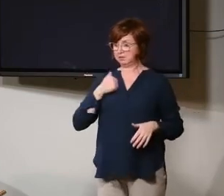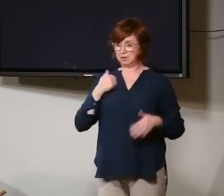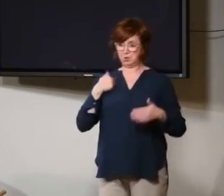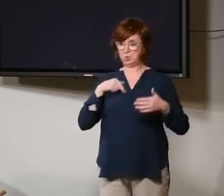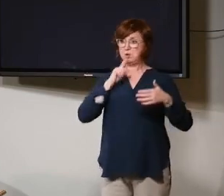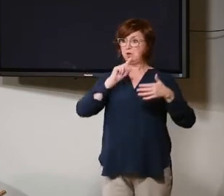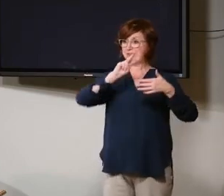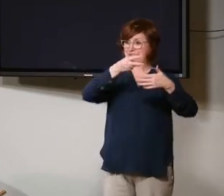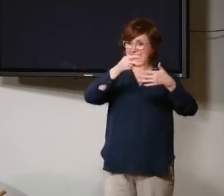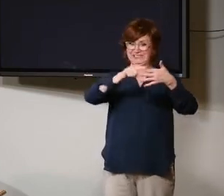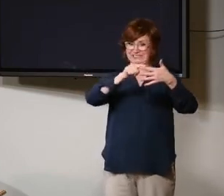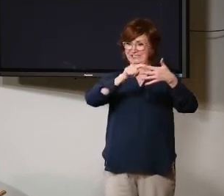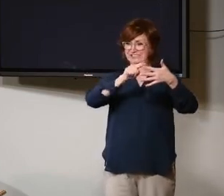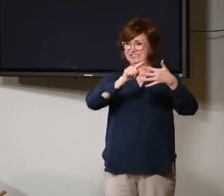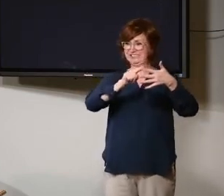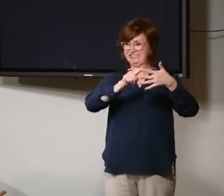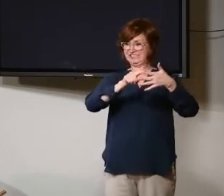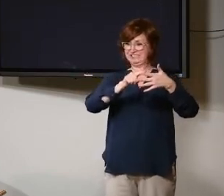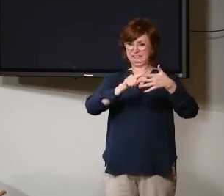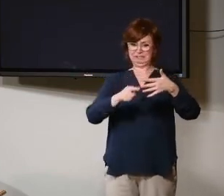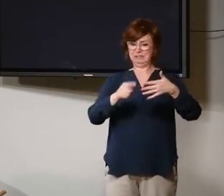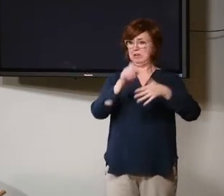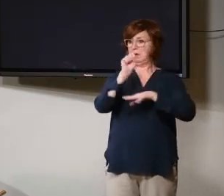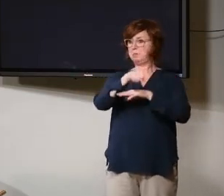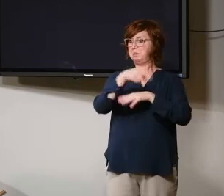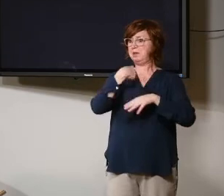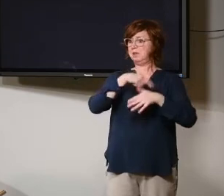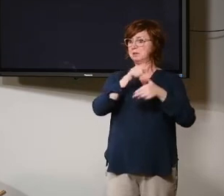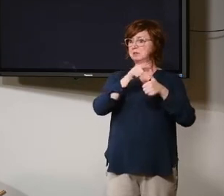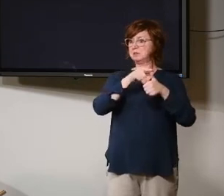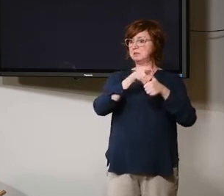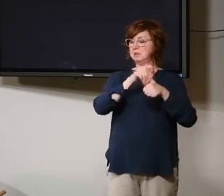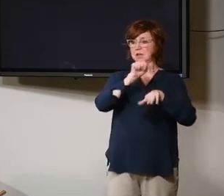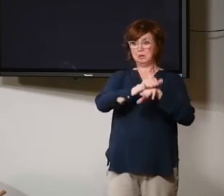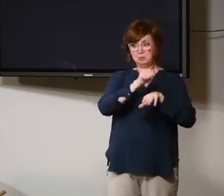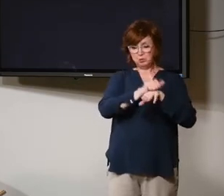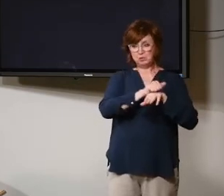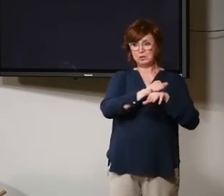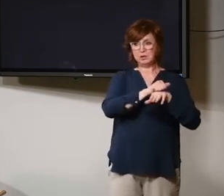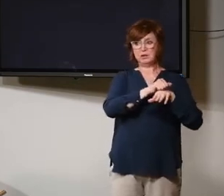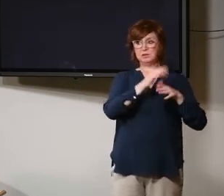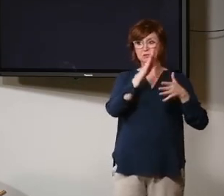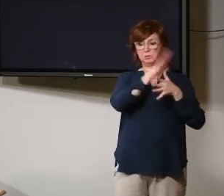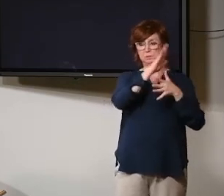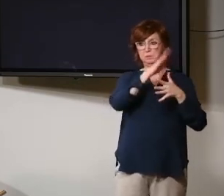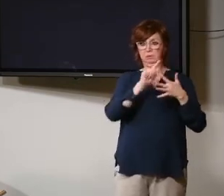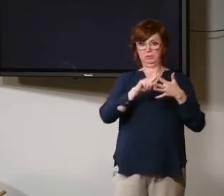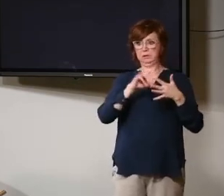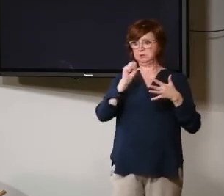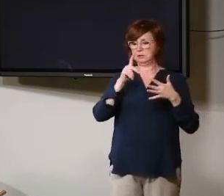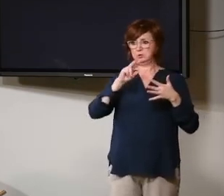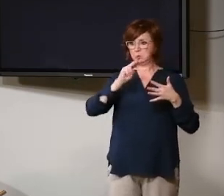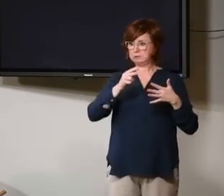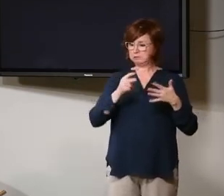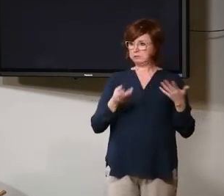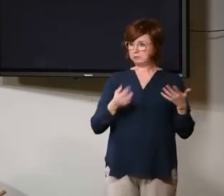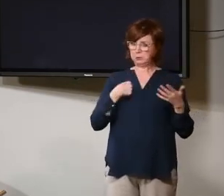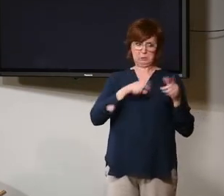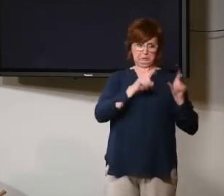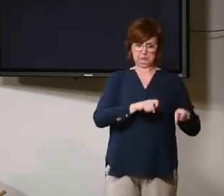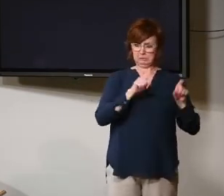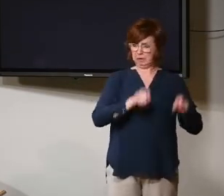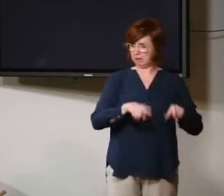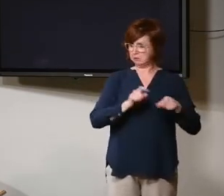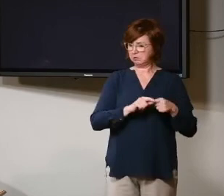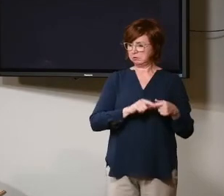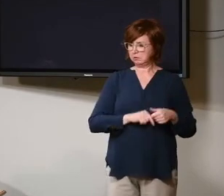the only province that has done more testing per capita is the province of Alberta. And that may speak to